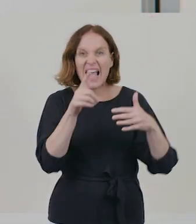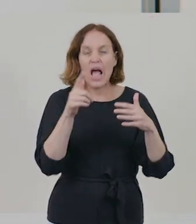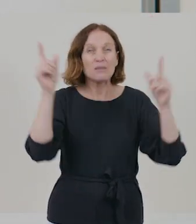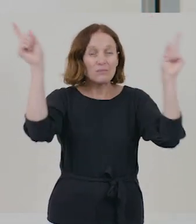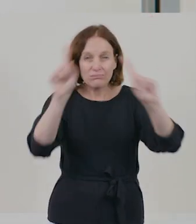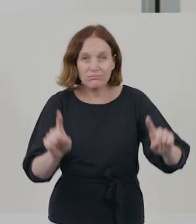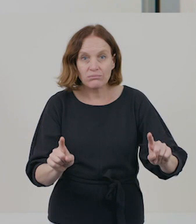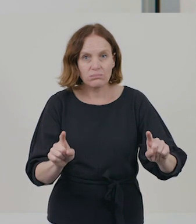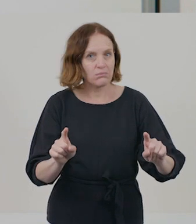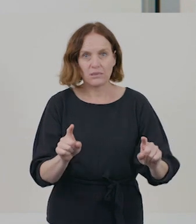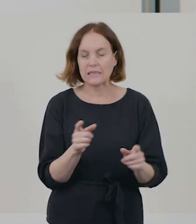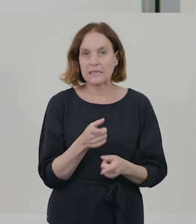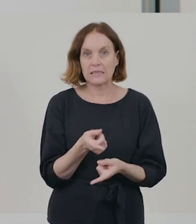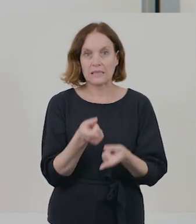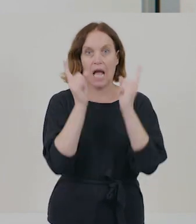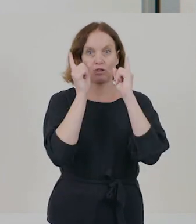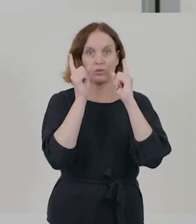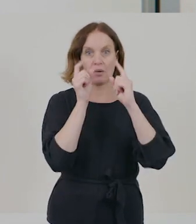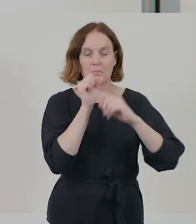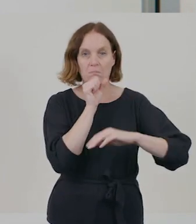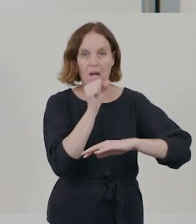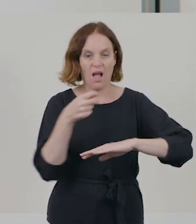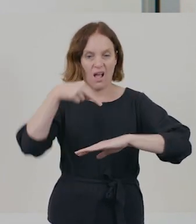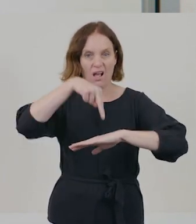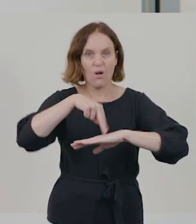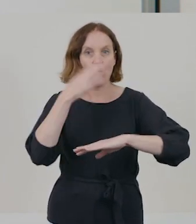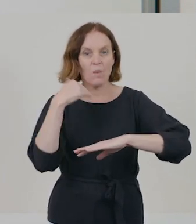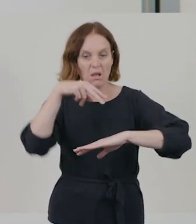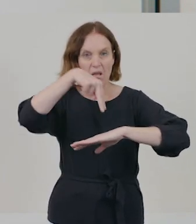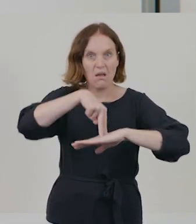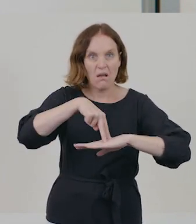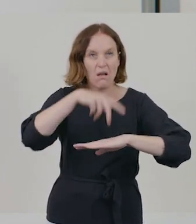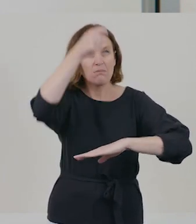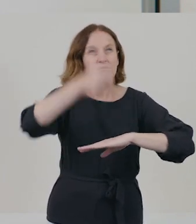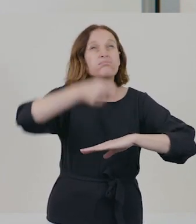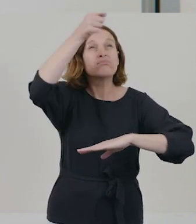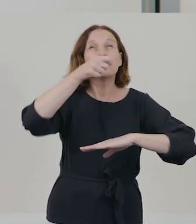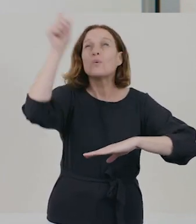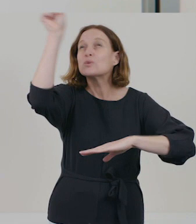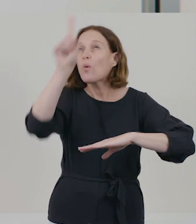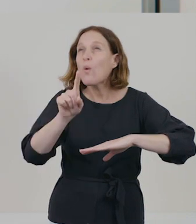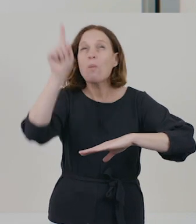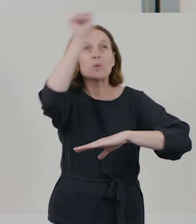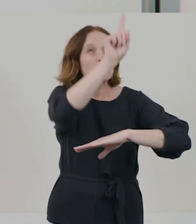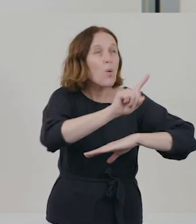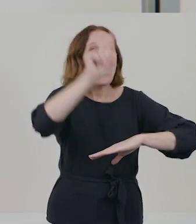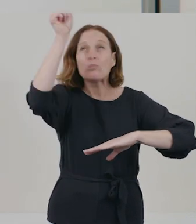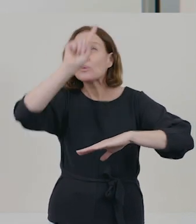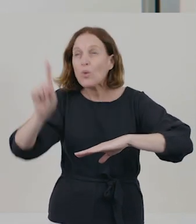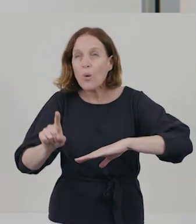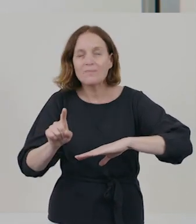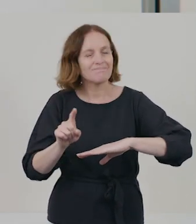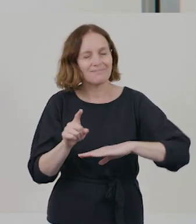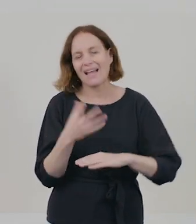really stormy, it would be too dangerous for the painter to work in lightning and thunder. This means that the painter would have to wait for dry,